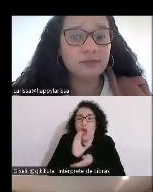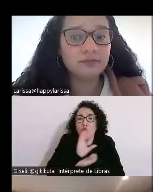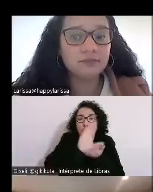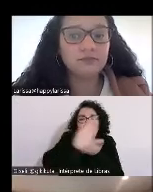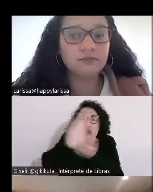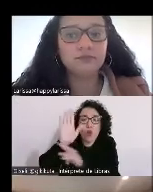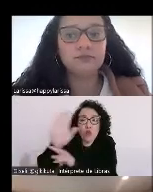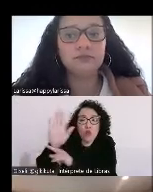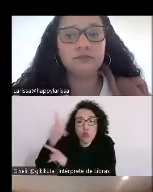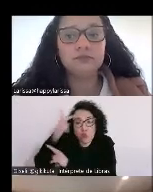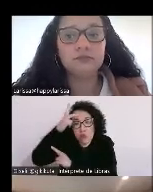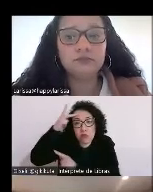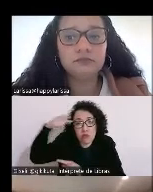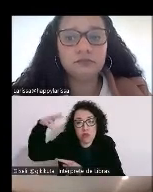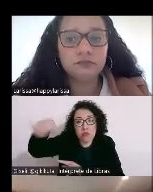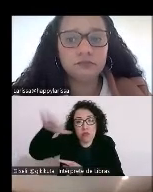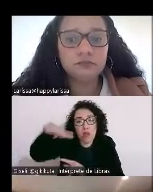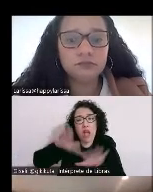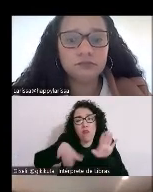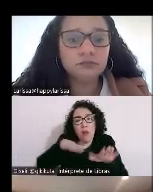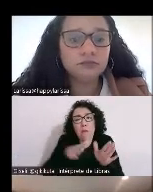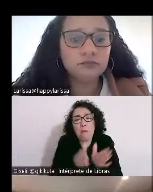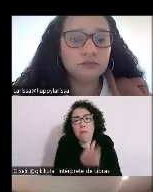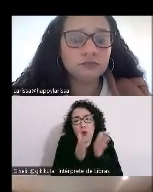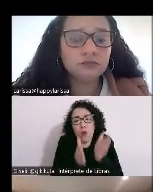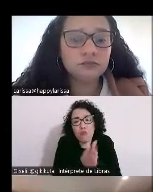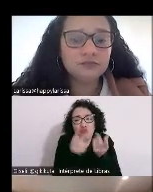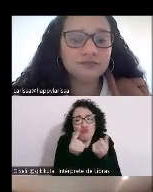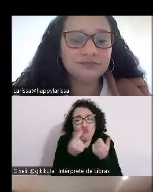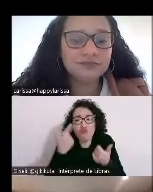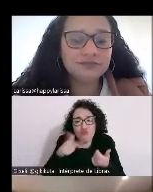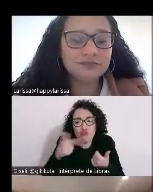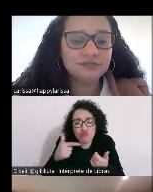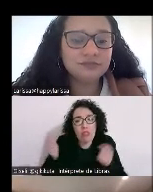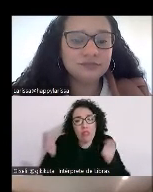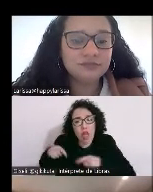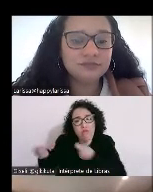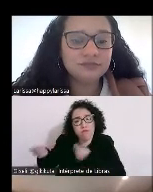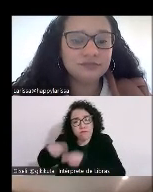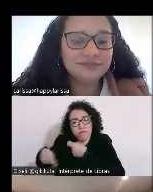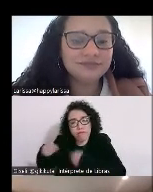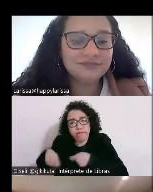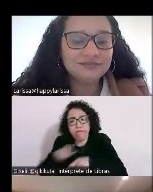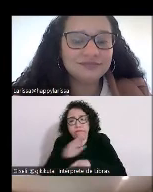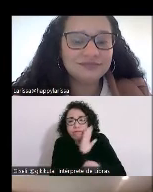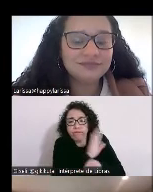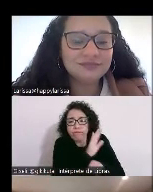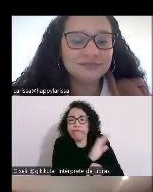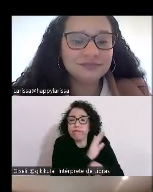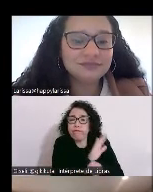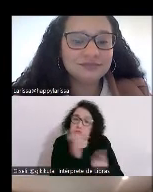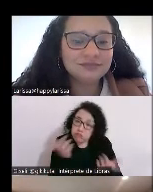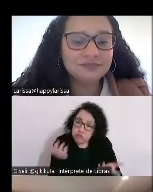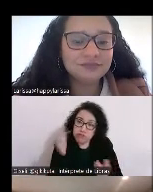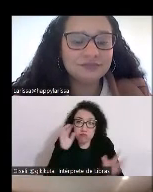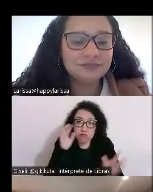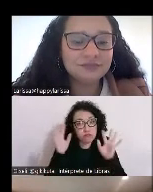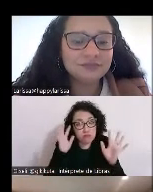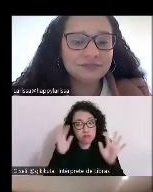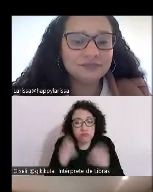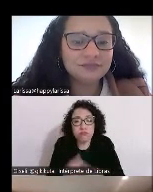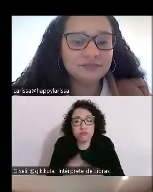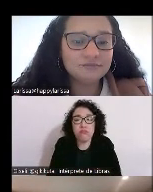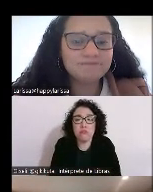pagar? So here is a little boy named Michael, and as a result of